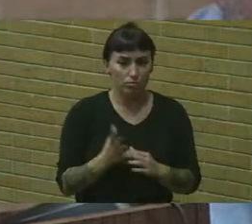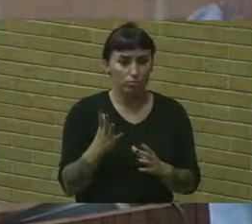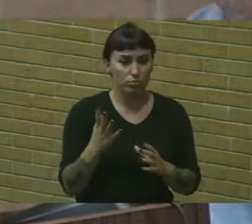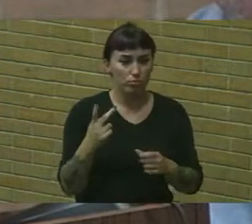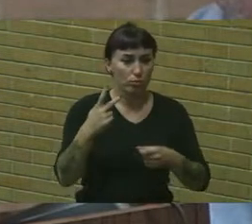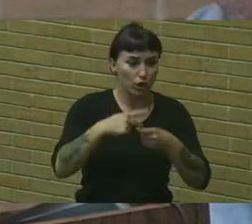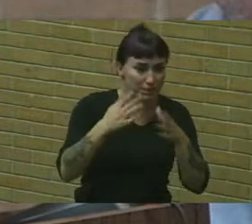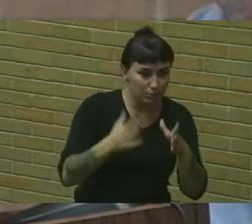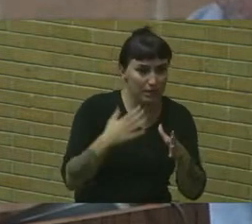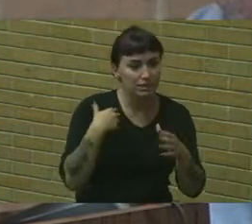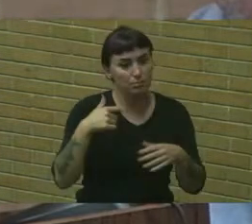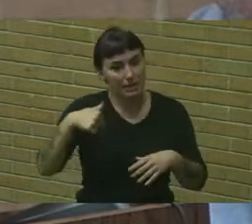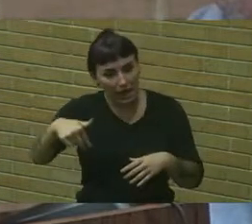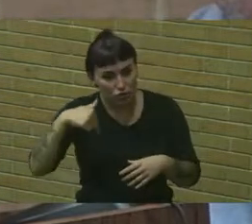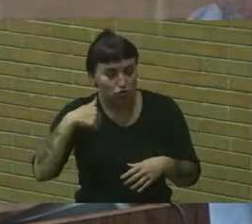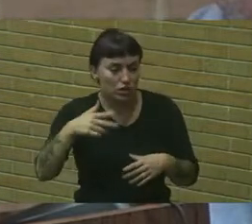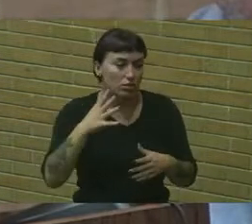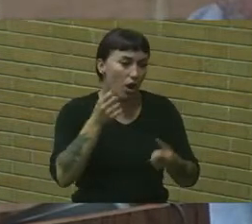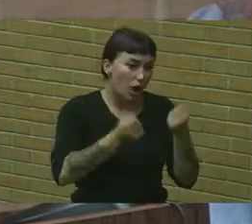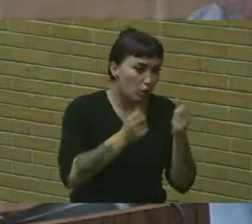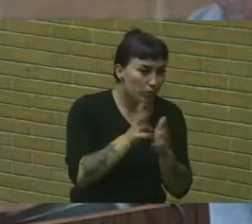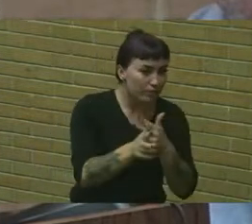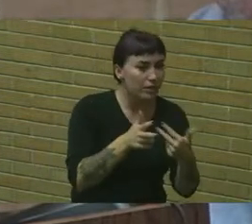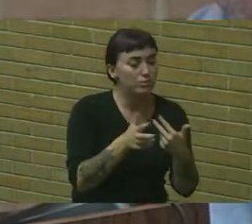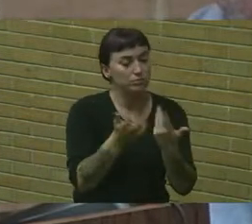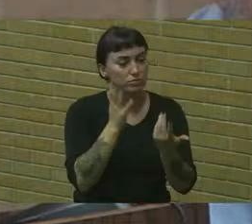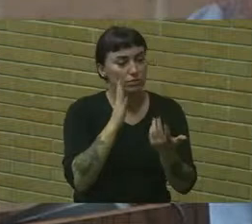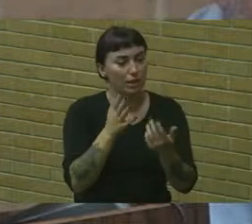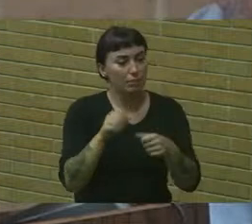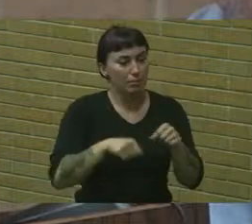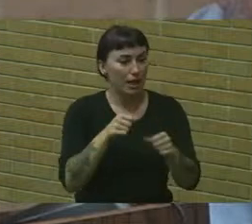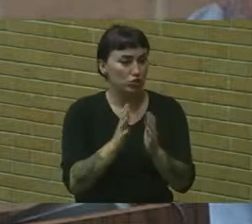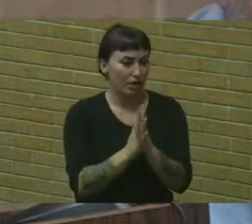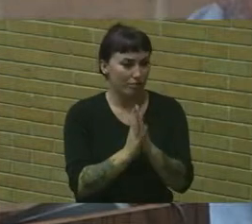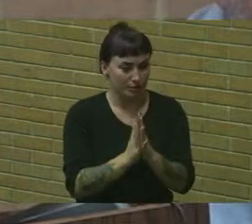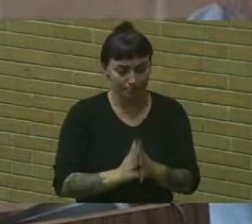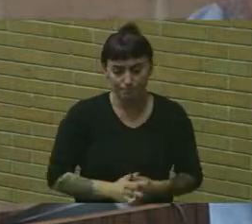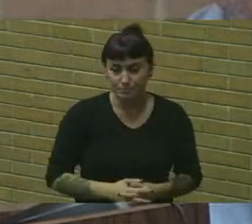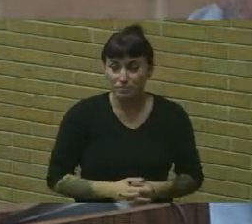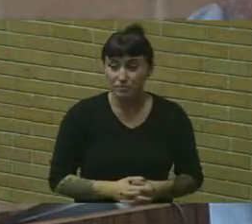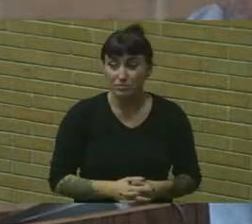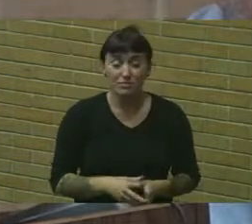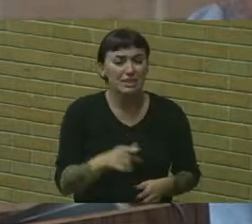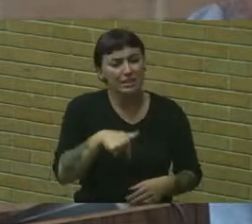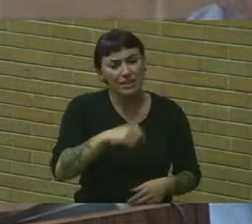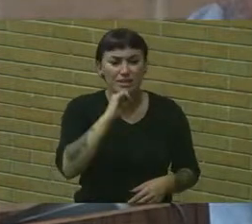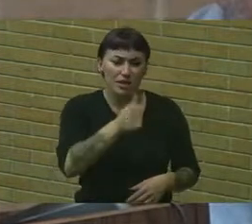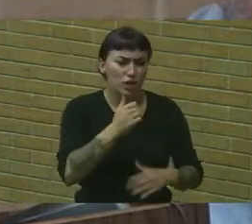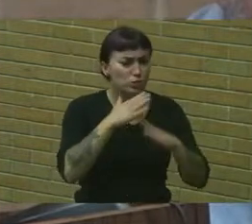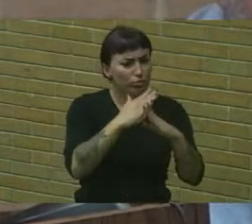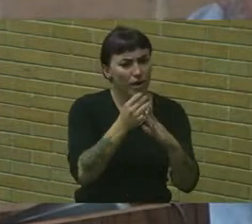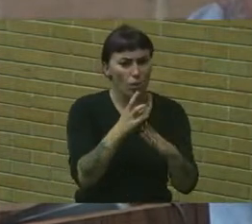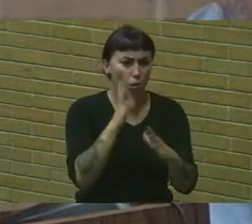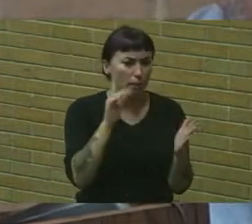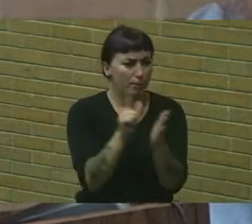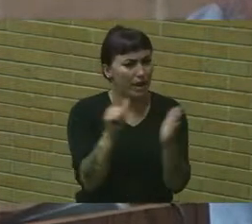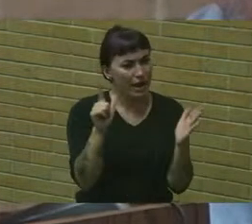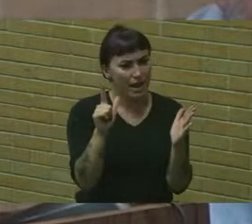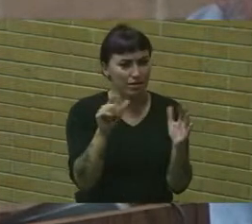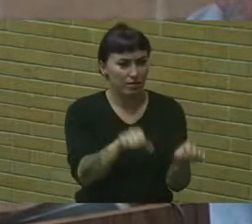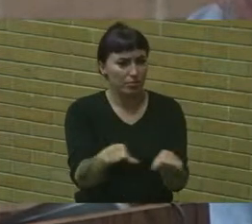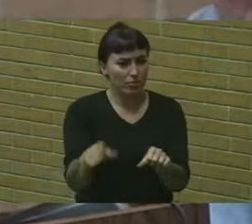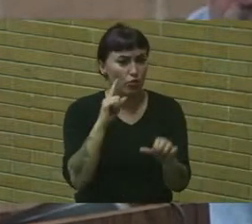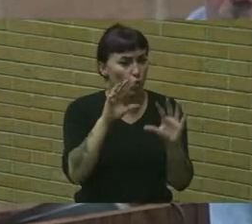participants, pedestrians, automobile, and bicycle traffic. This isn't to prevent or ban the ability